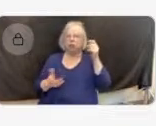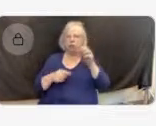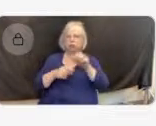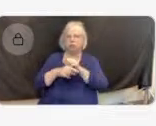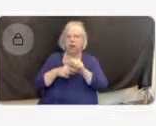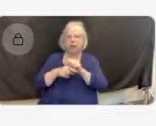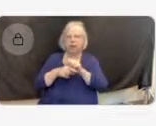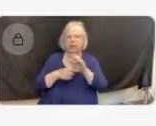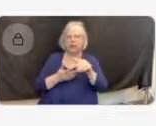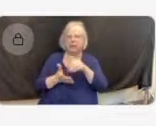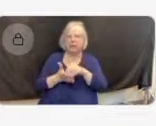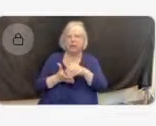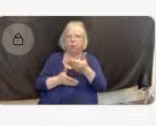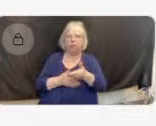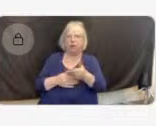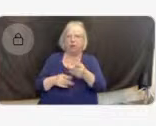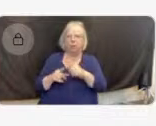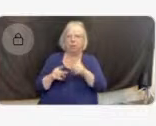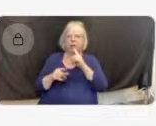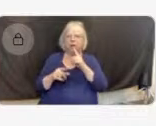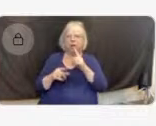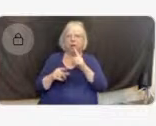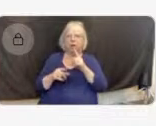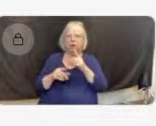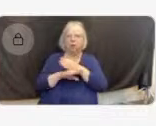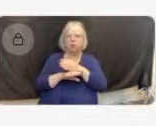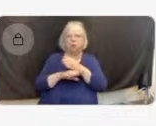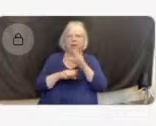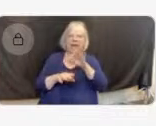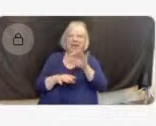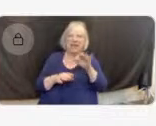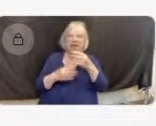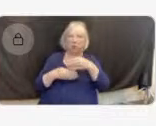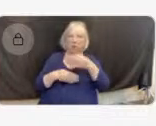training center was there, but it was boarded up, 99 windows boarded.